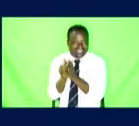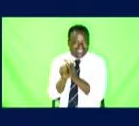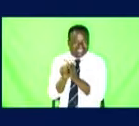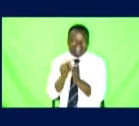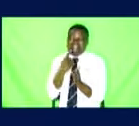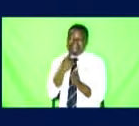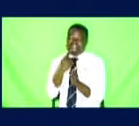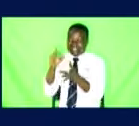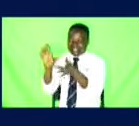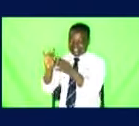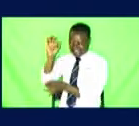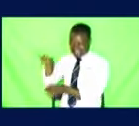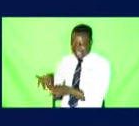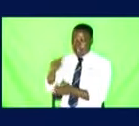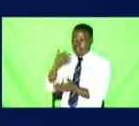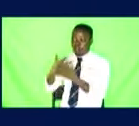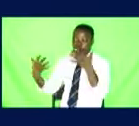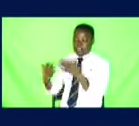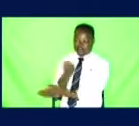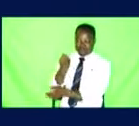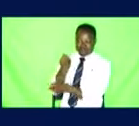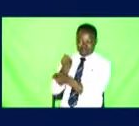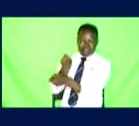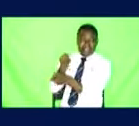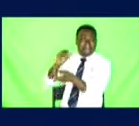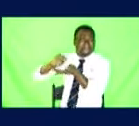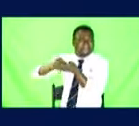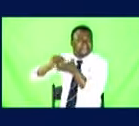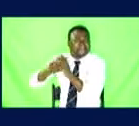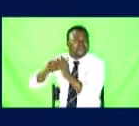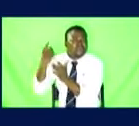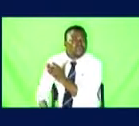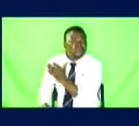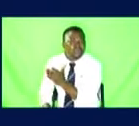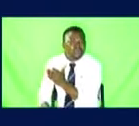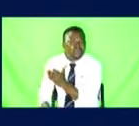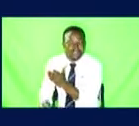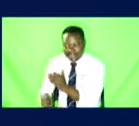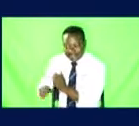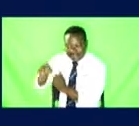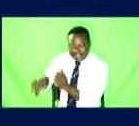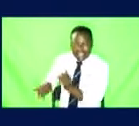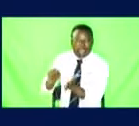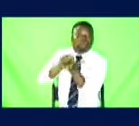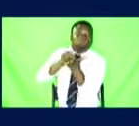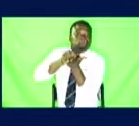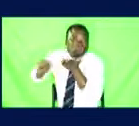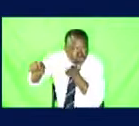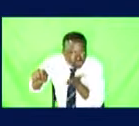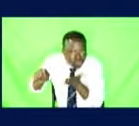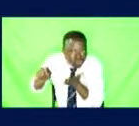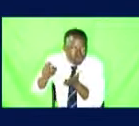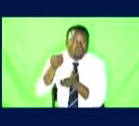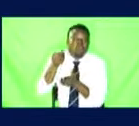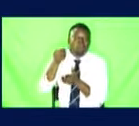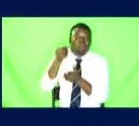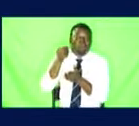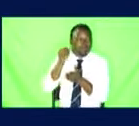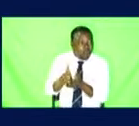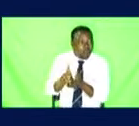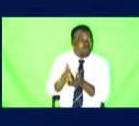a gospel, we mean something regarded as true and